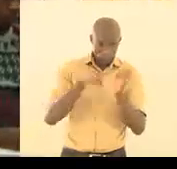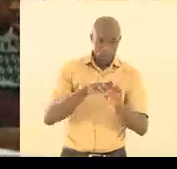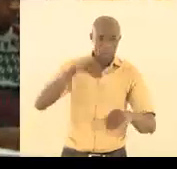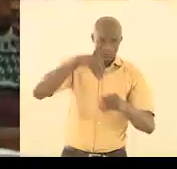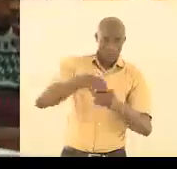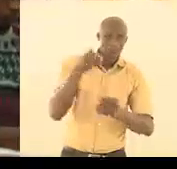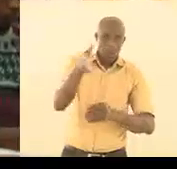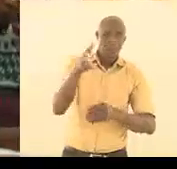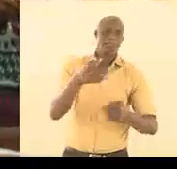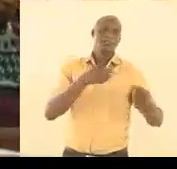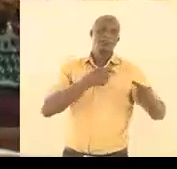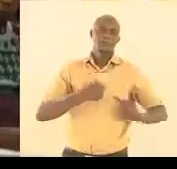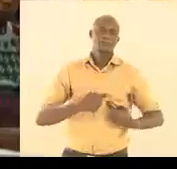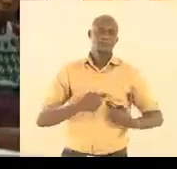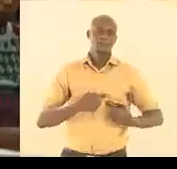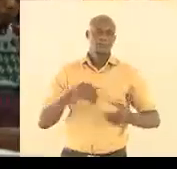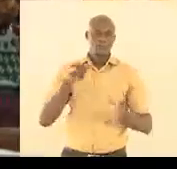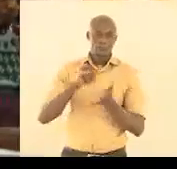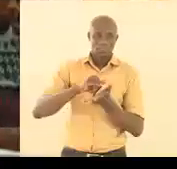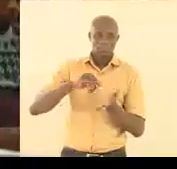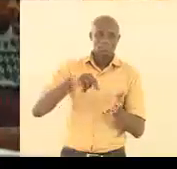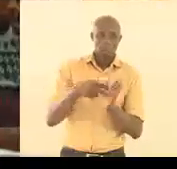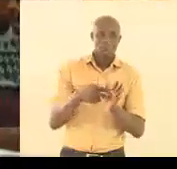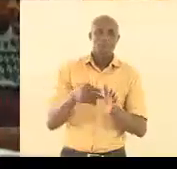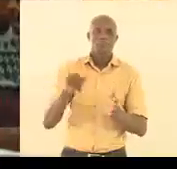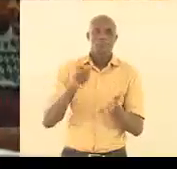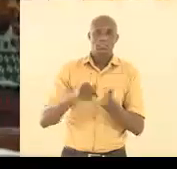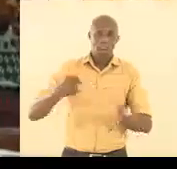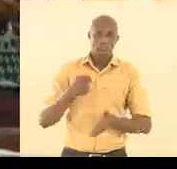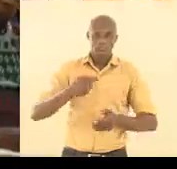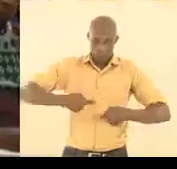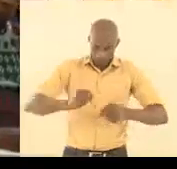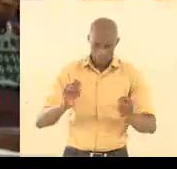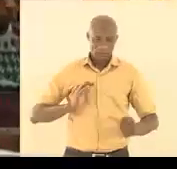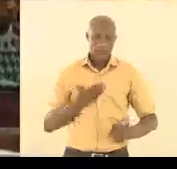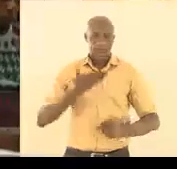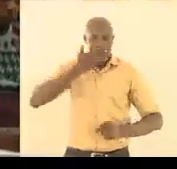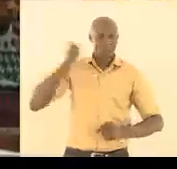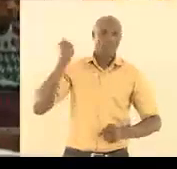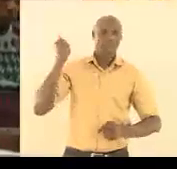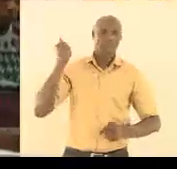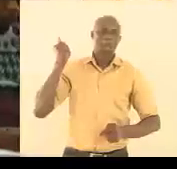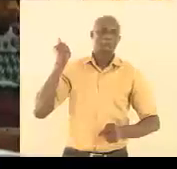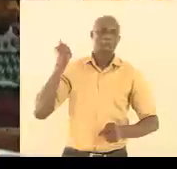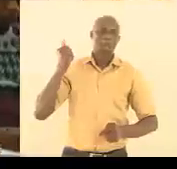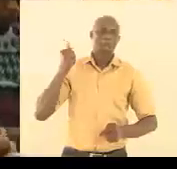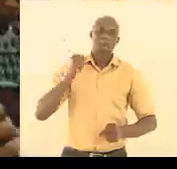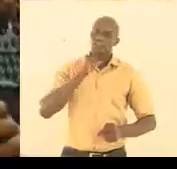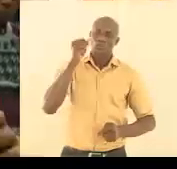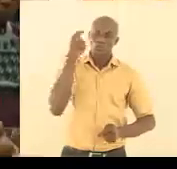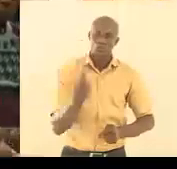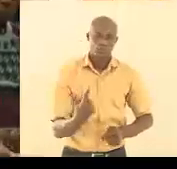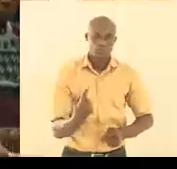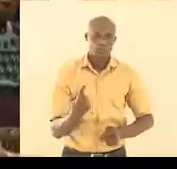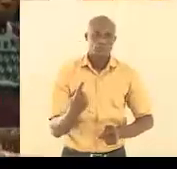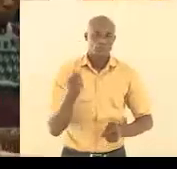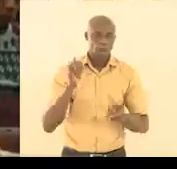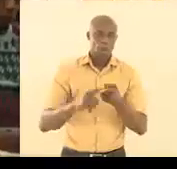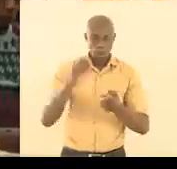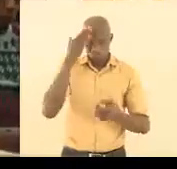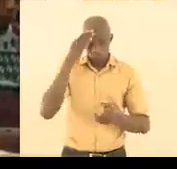hearts. So this means that we should try our best to not only know